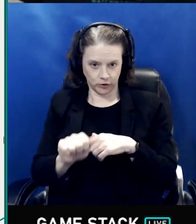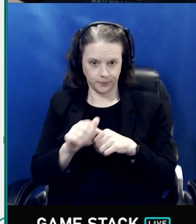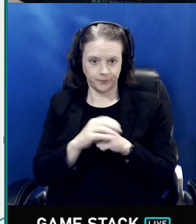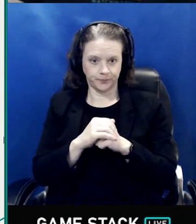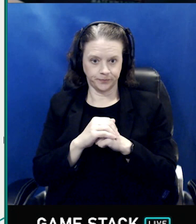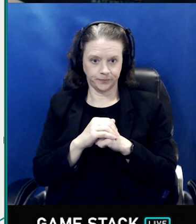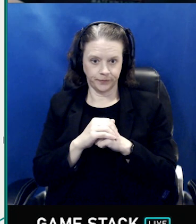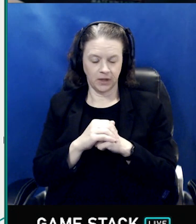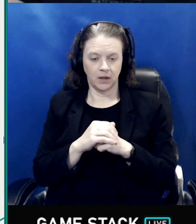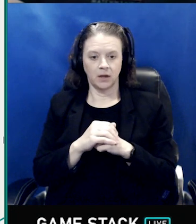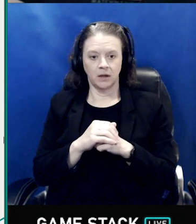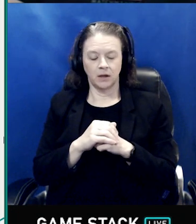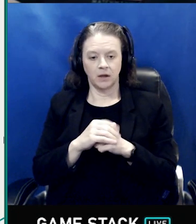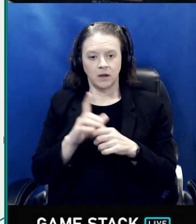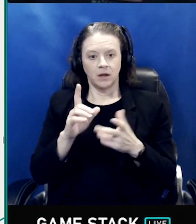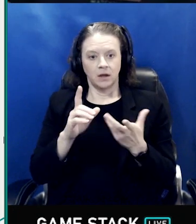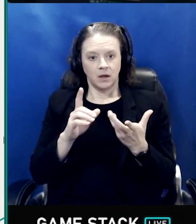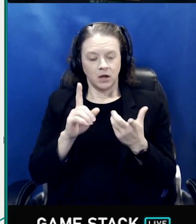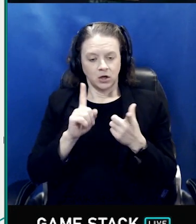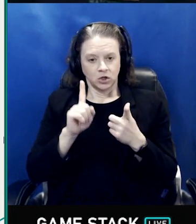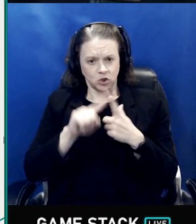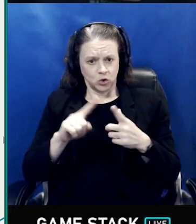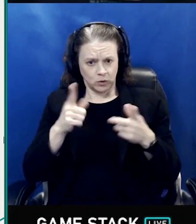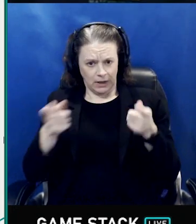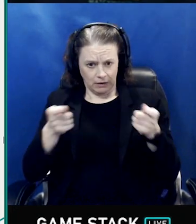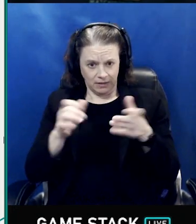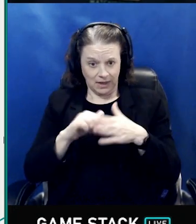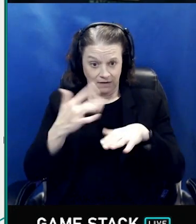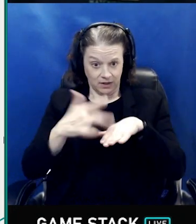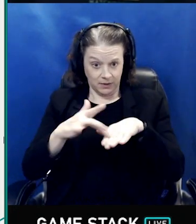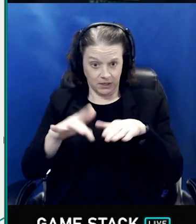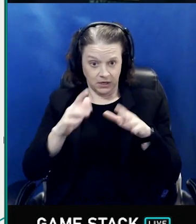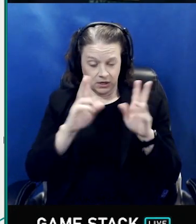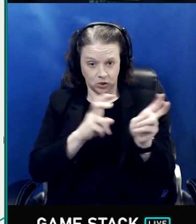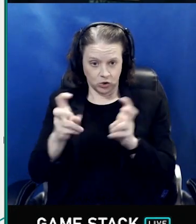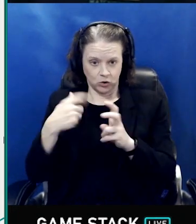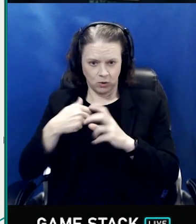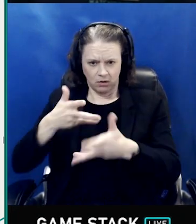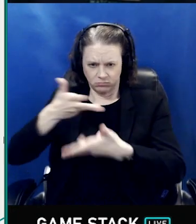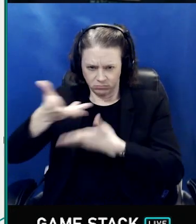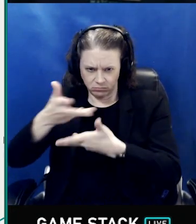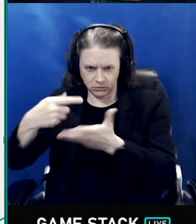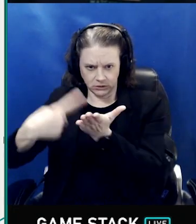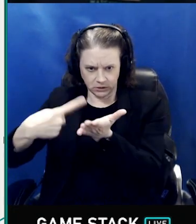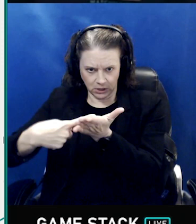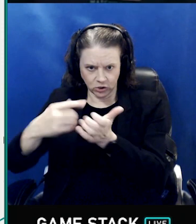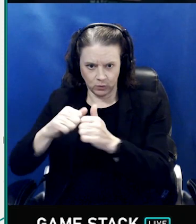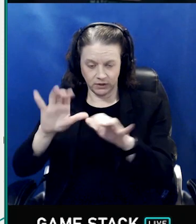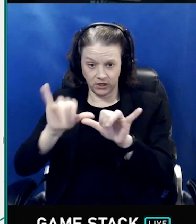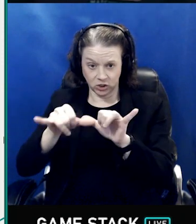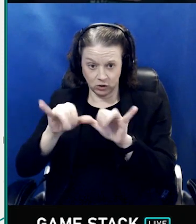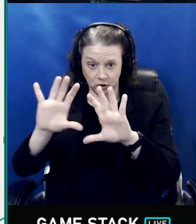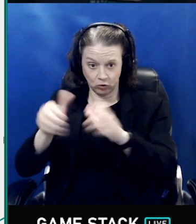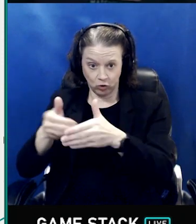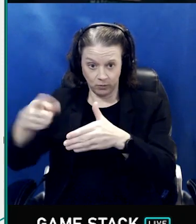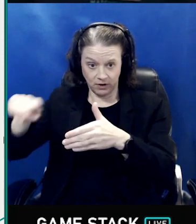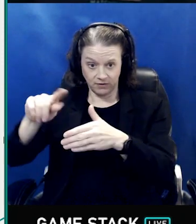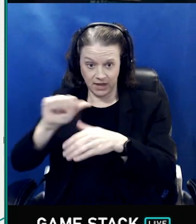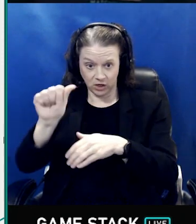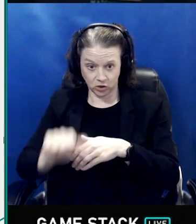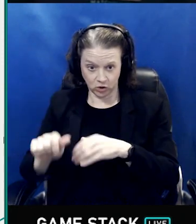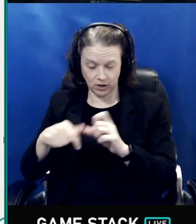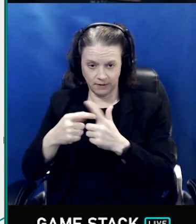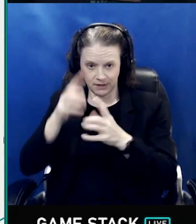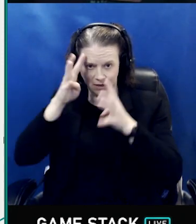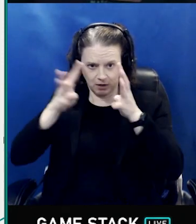To avoid those availability issues, we have deep discussion with the engineering group of Azure and co-work with them to meet requirements of